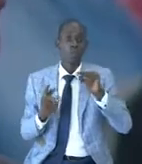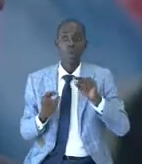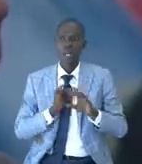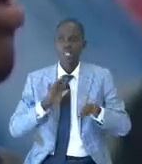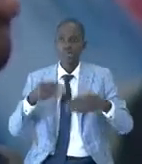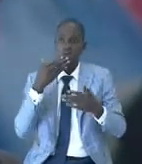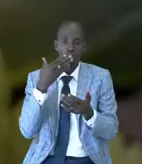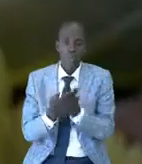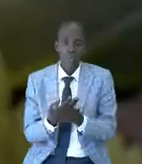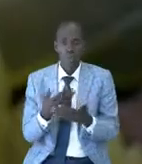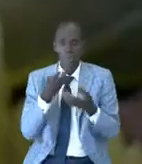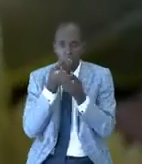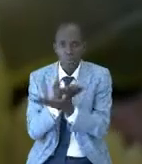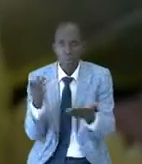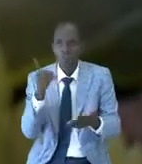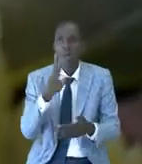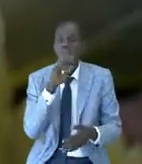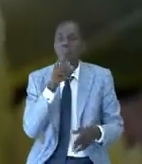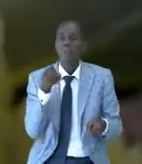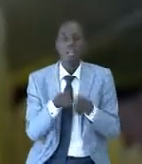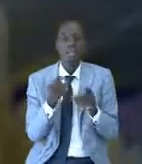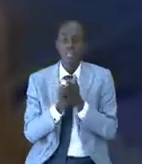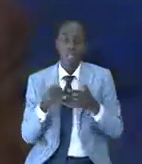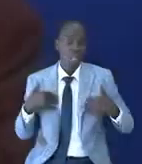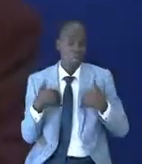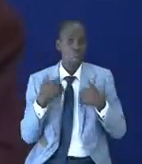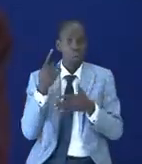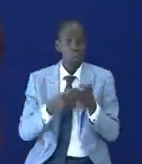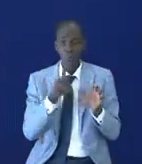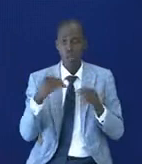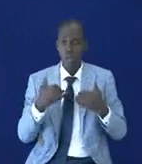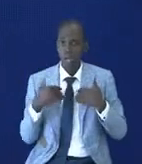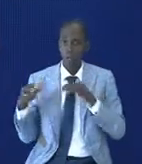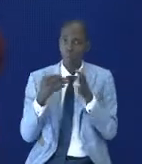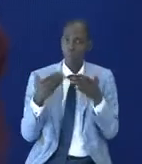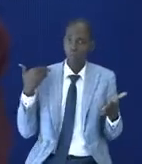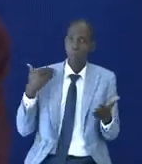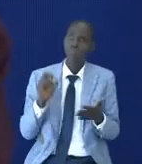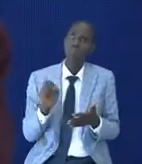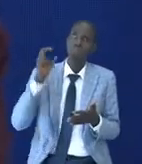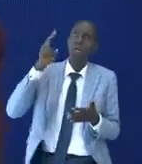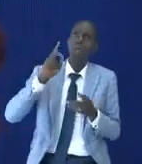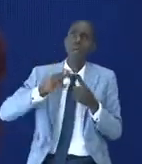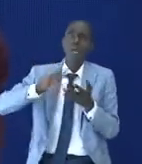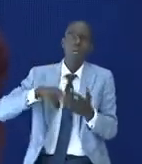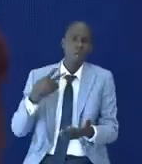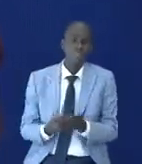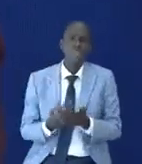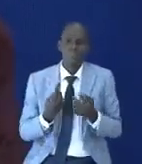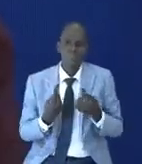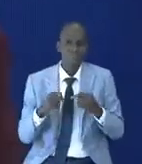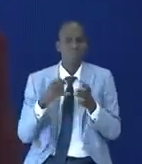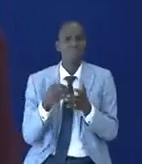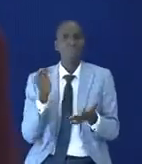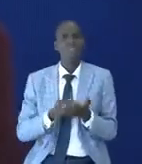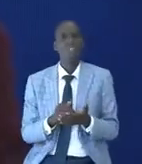a grasshopper. What you tried before, you jumped and the ceiling brought you down. You jumped again and